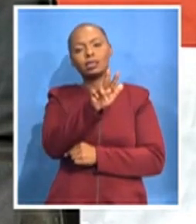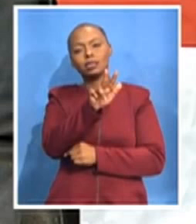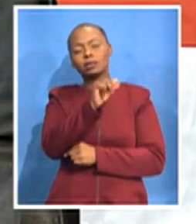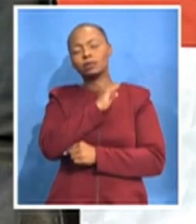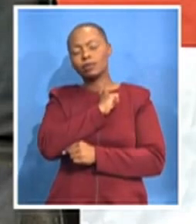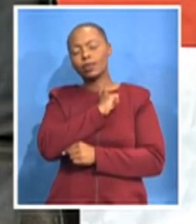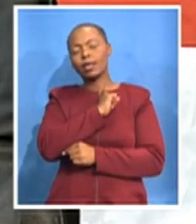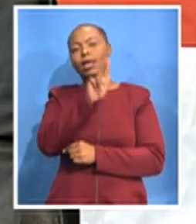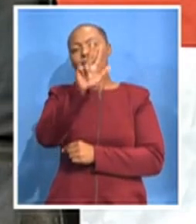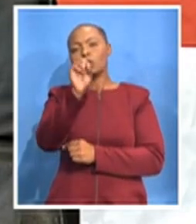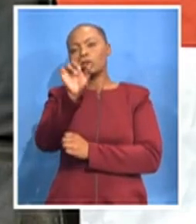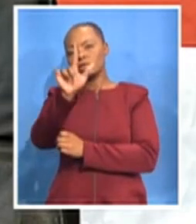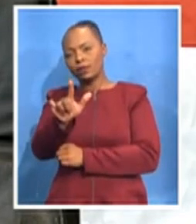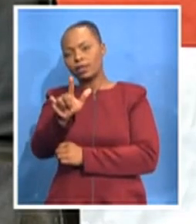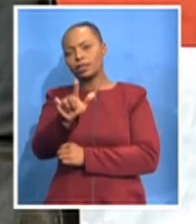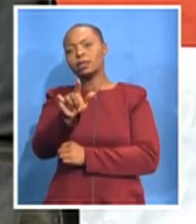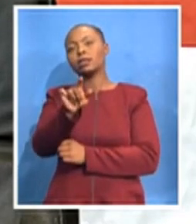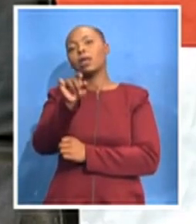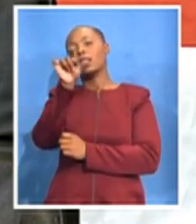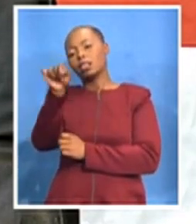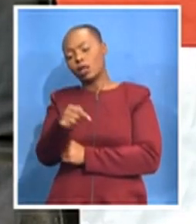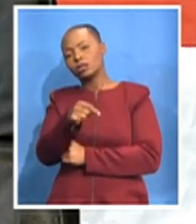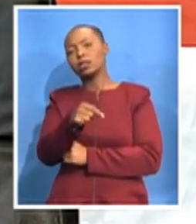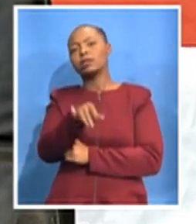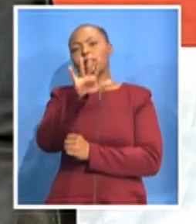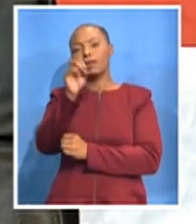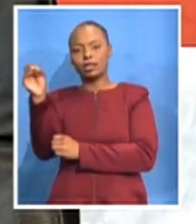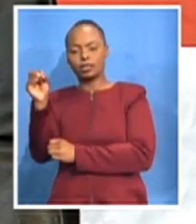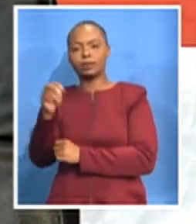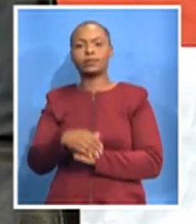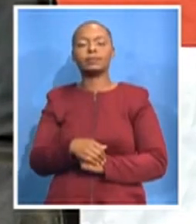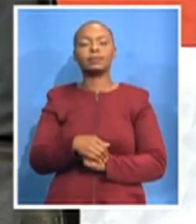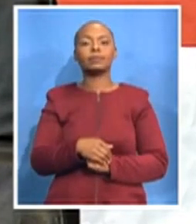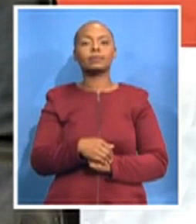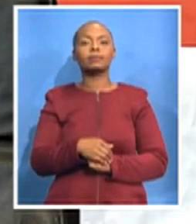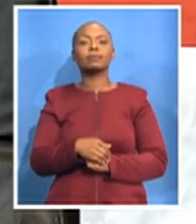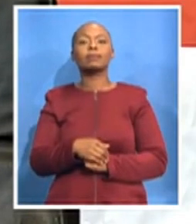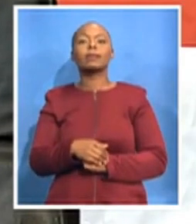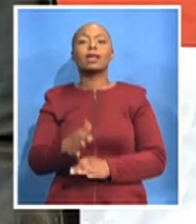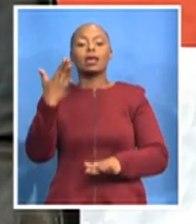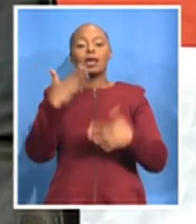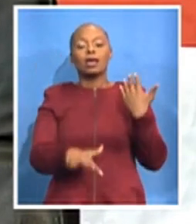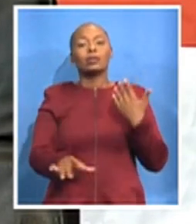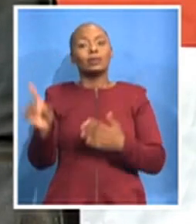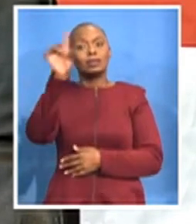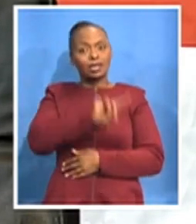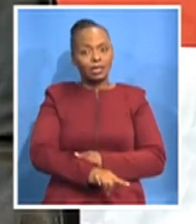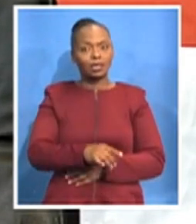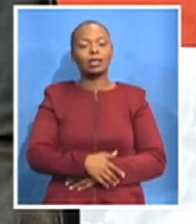807,500, which I've mentioned up there. So at the end of the day, the Lepelle North Water